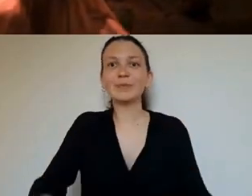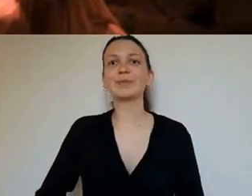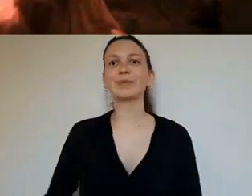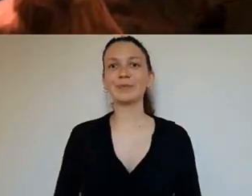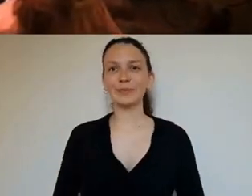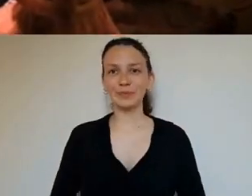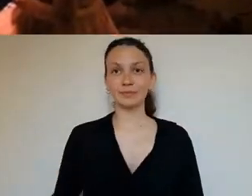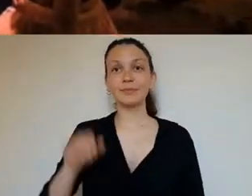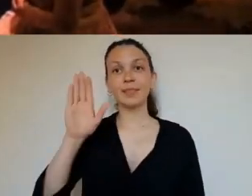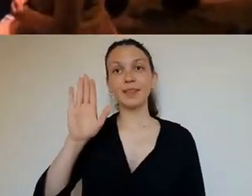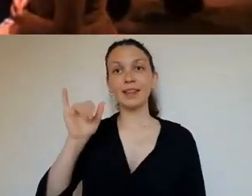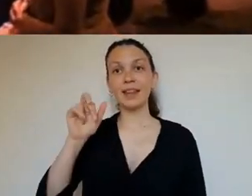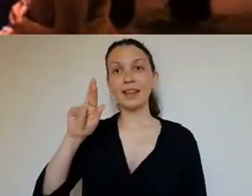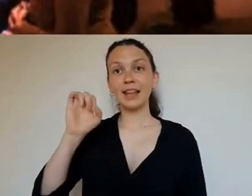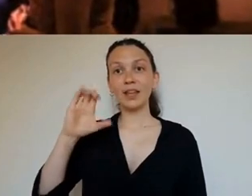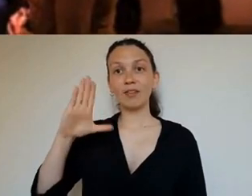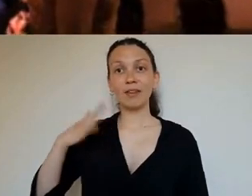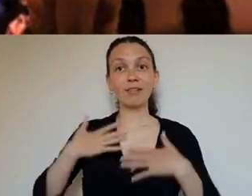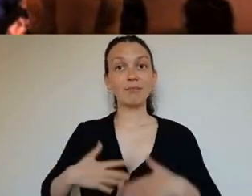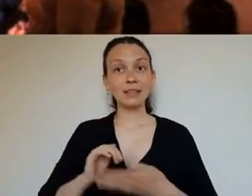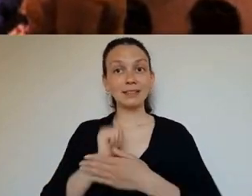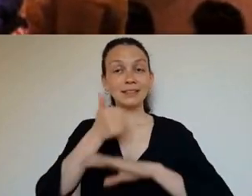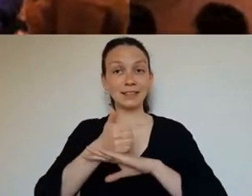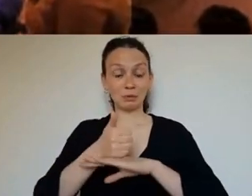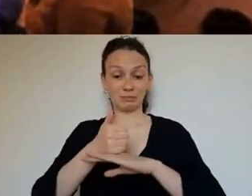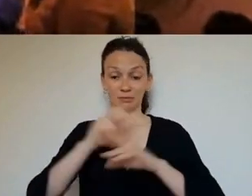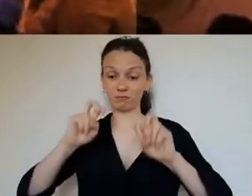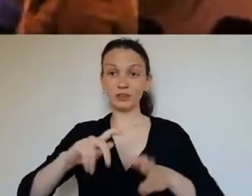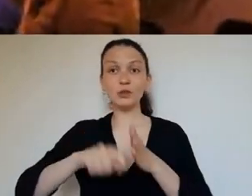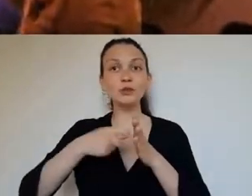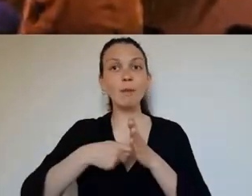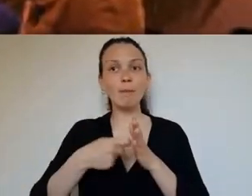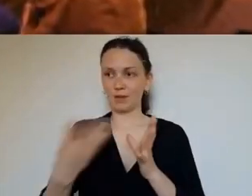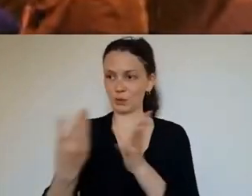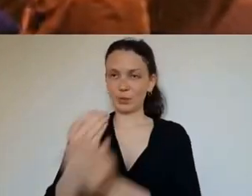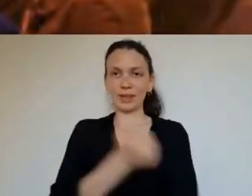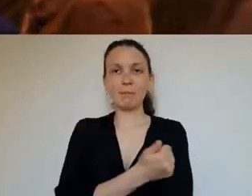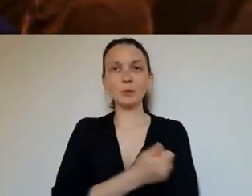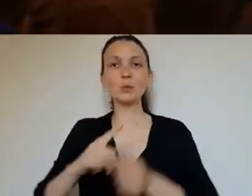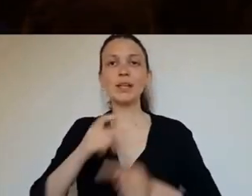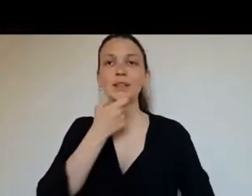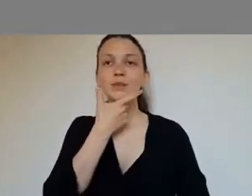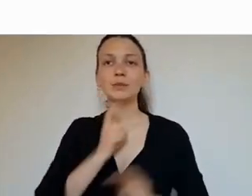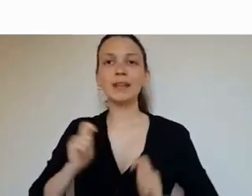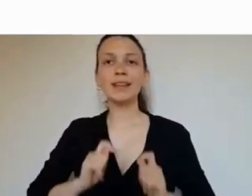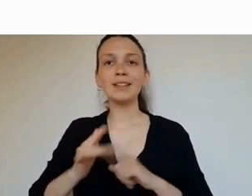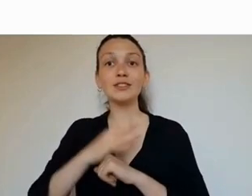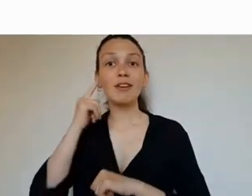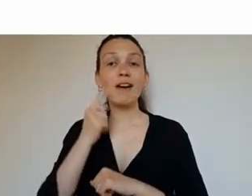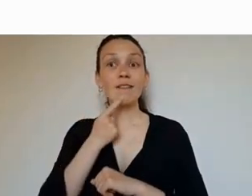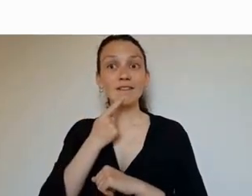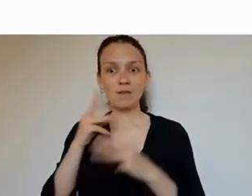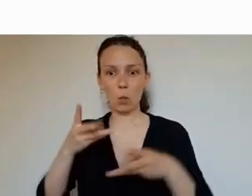Lyrical Bodies began as a research project that aimed to work with Amanda and Dublin Theatre of the Deaf to explore interpretations of Deevy's work.